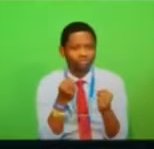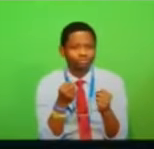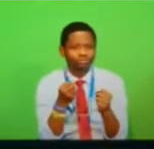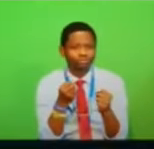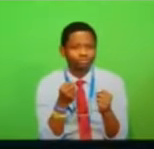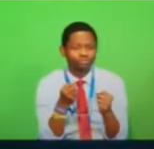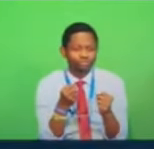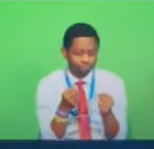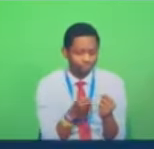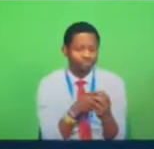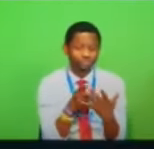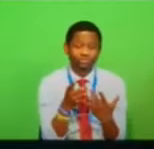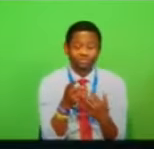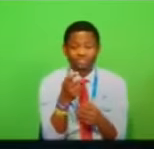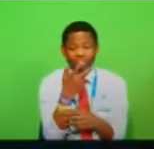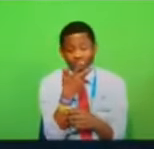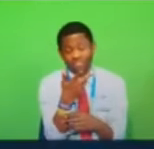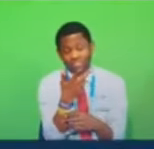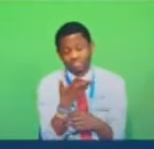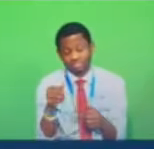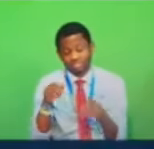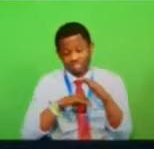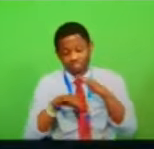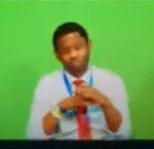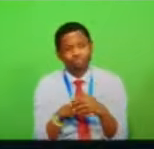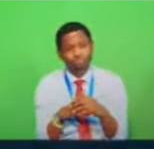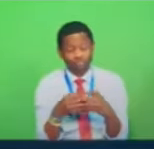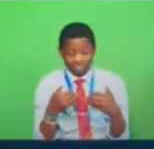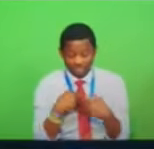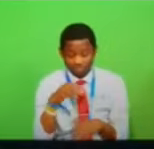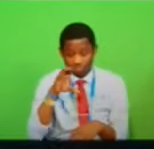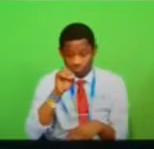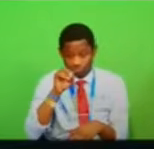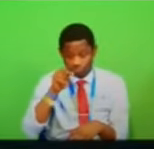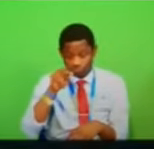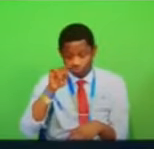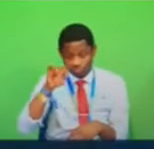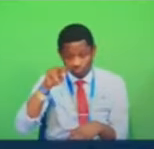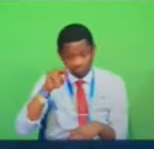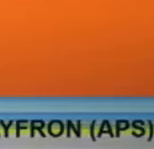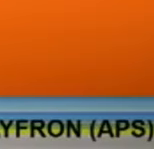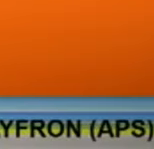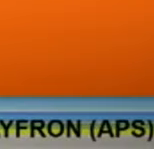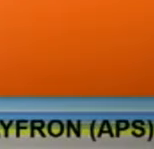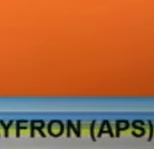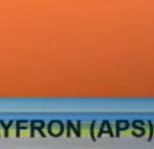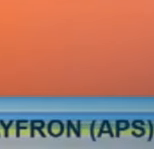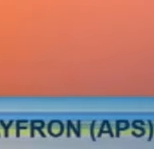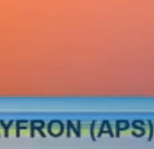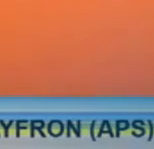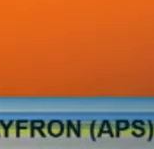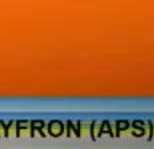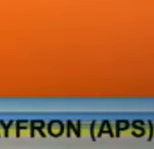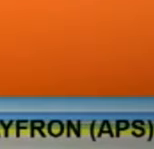just simplify it into 3 points. Number one, have content. If you want to do Christian apologetics and polemics, have